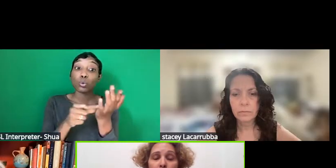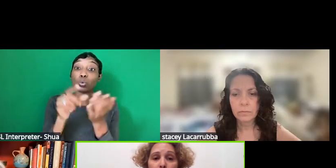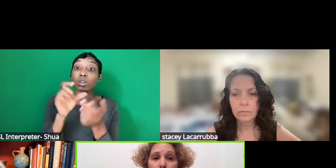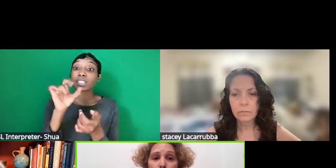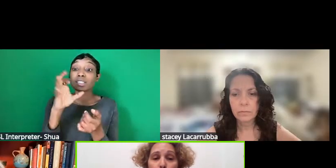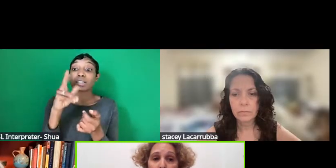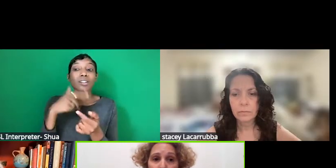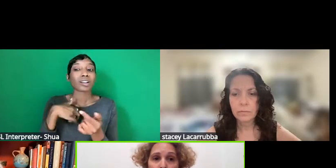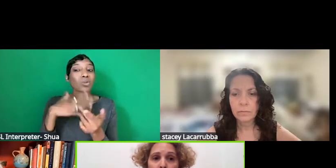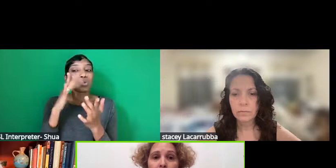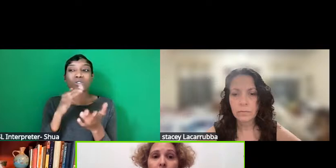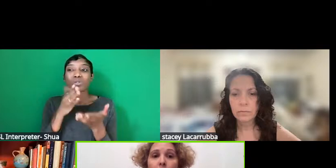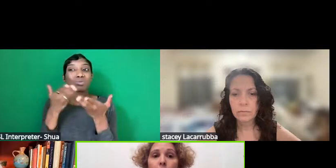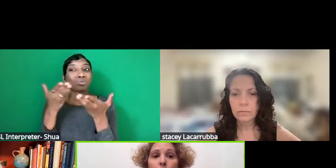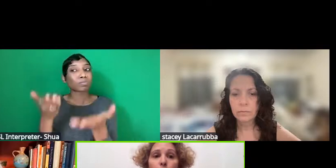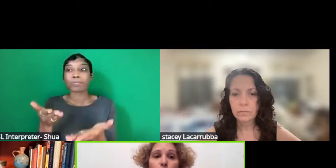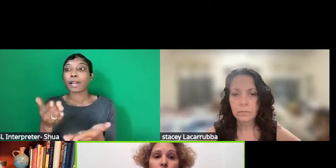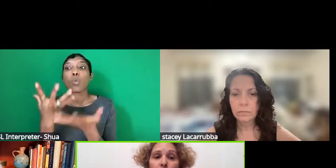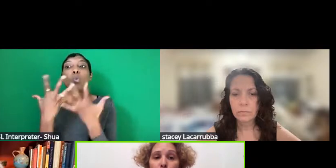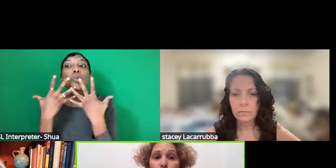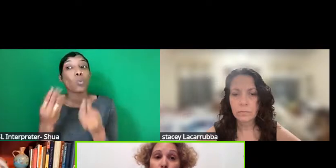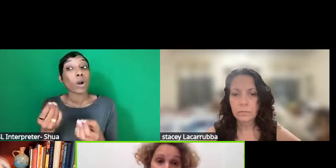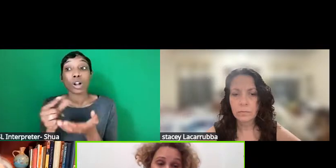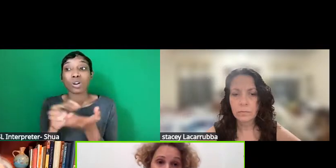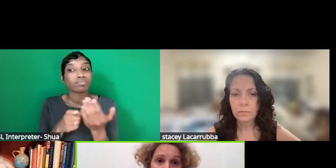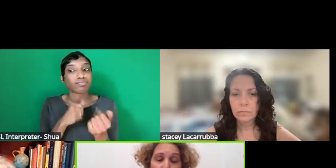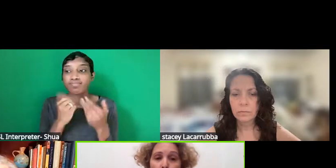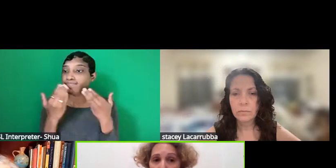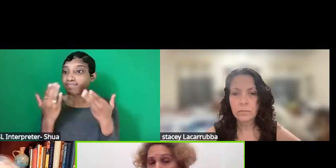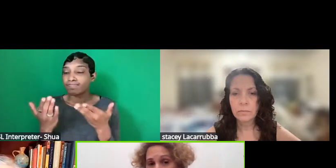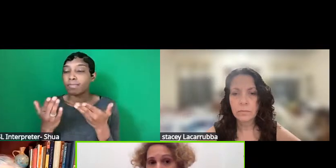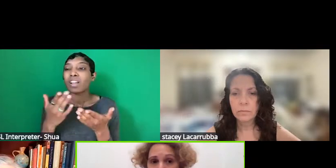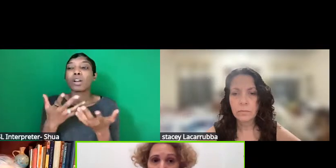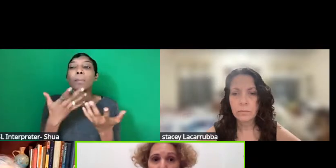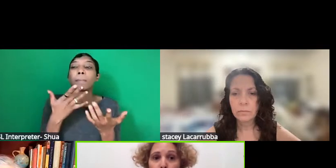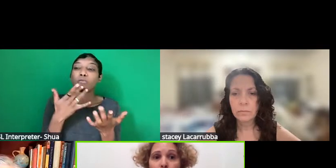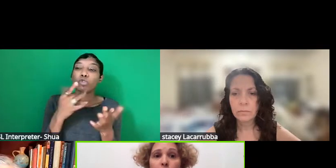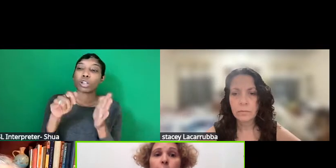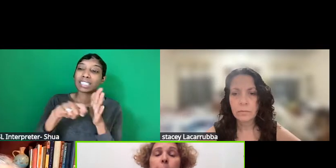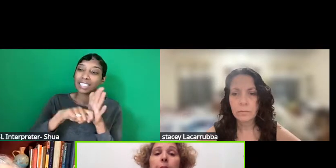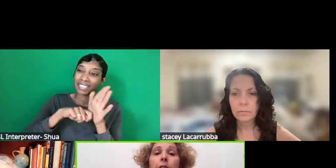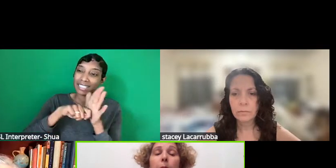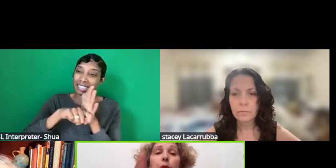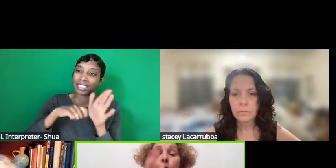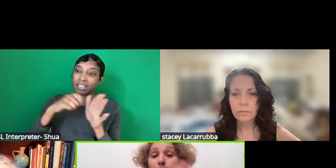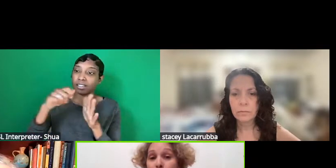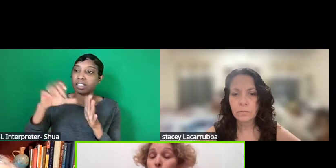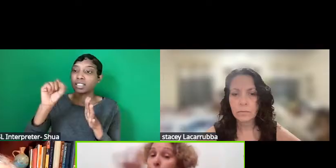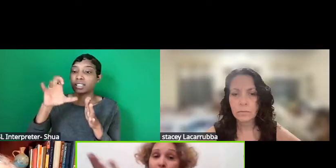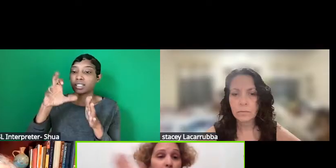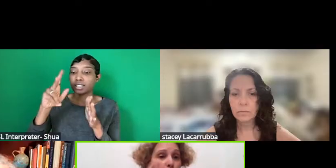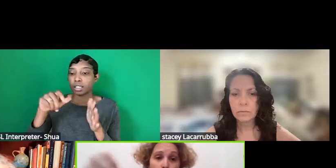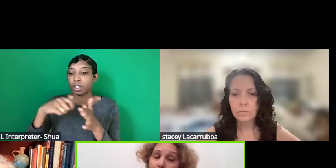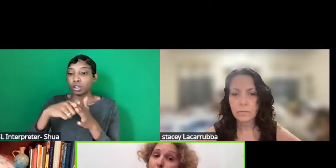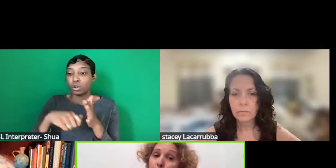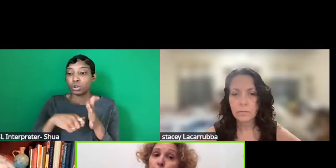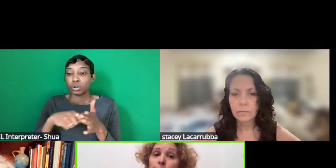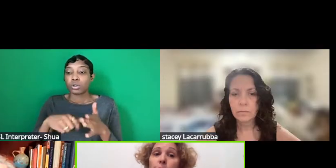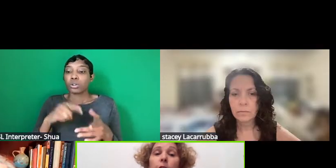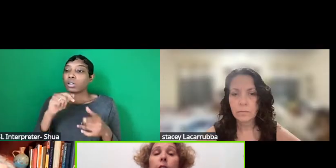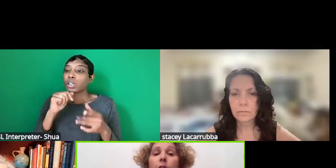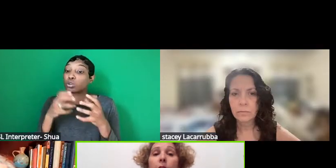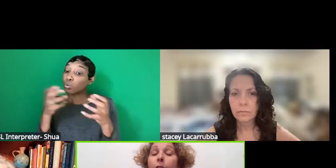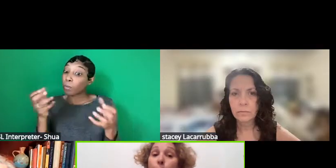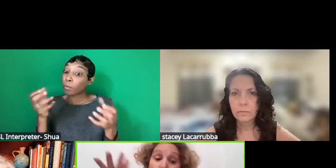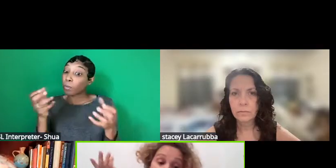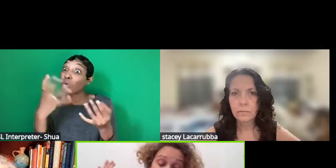recommend wet glue. So glue stick is preferred, although wet glue, just don't use too much. Dried flowers, if you have them, totally